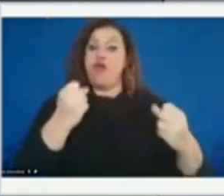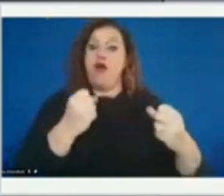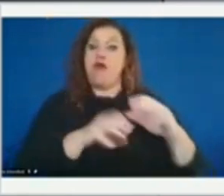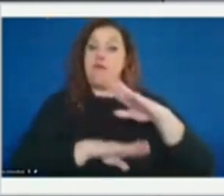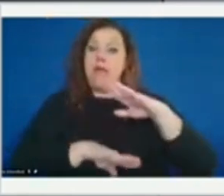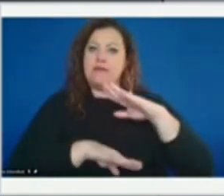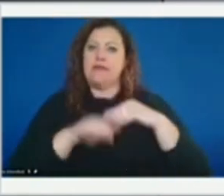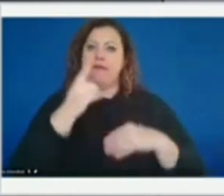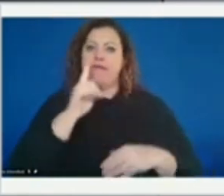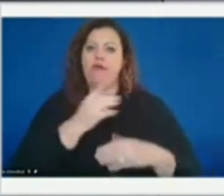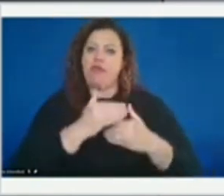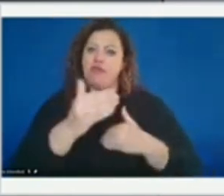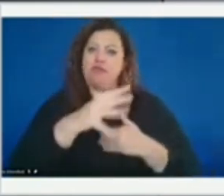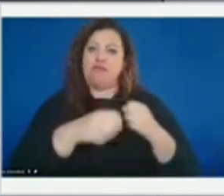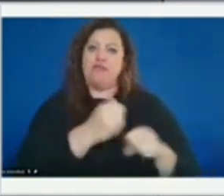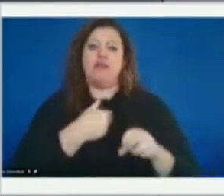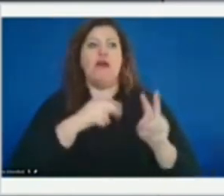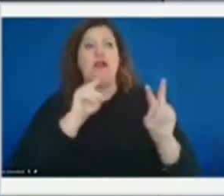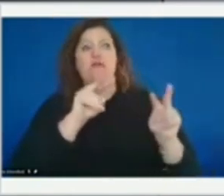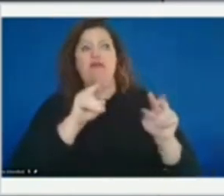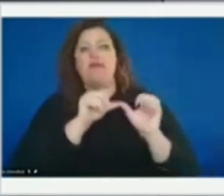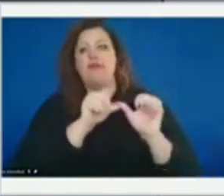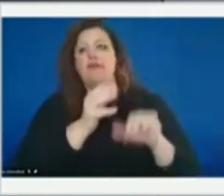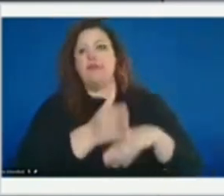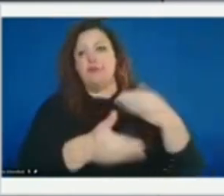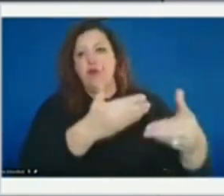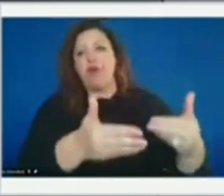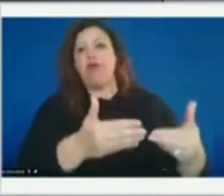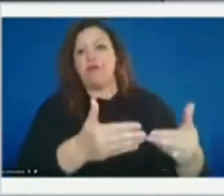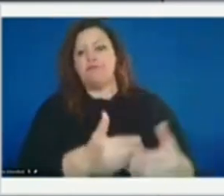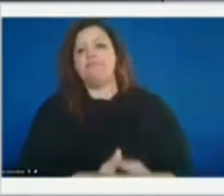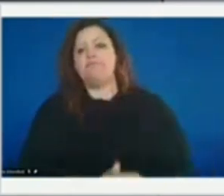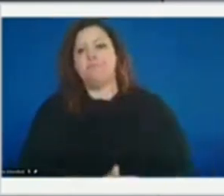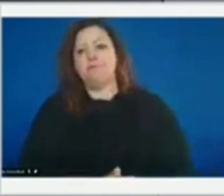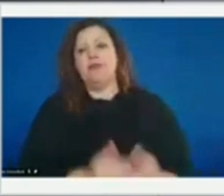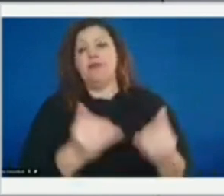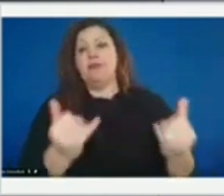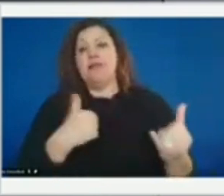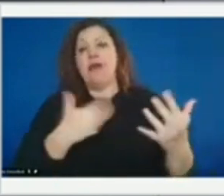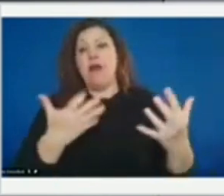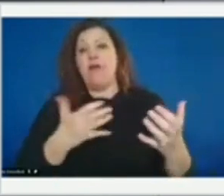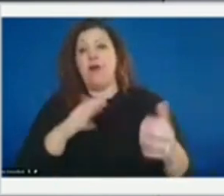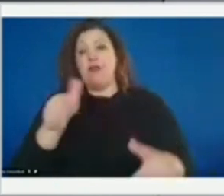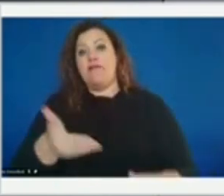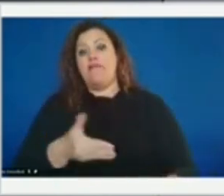and I look forward to the continued progress as we move ahead. Now, I would like to invite Lieutenant